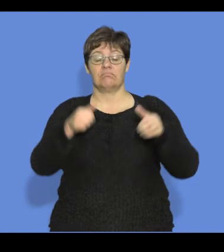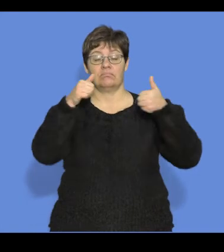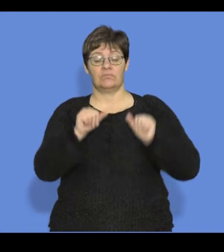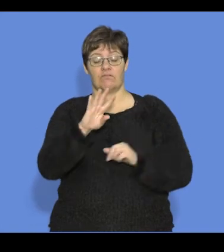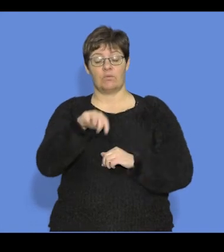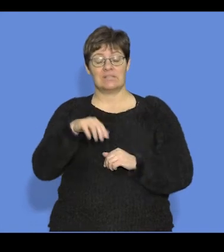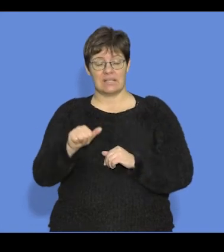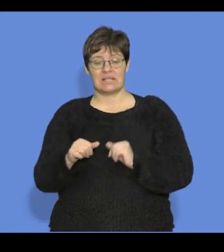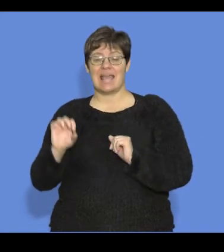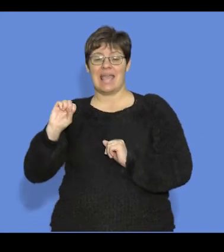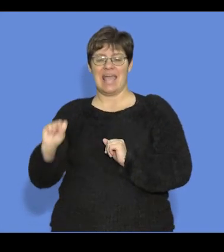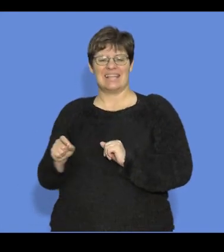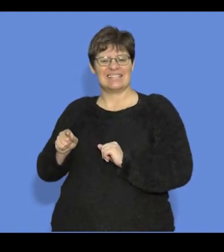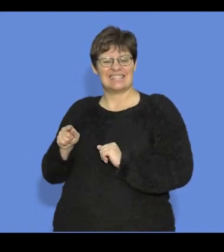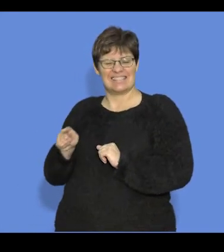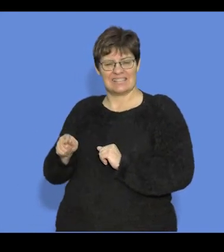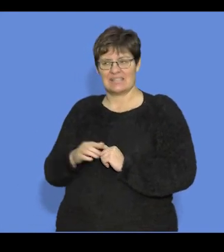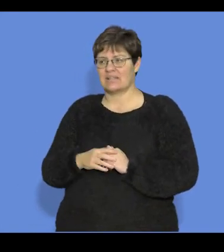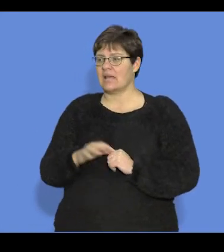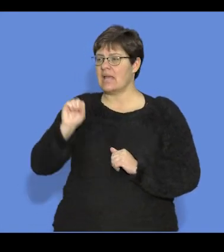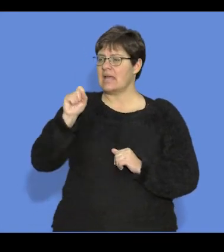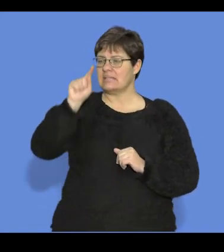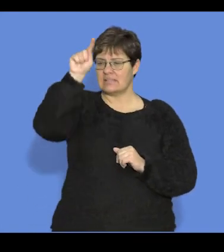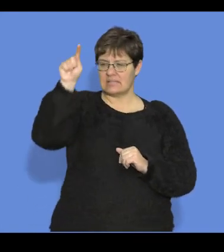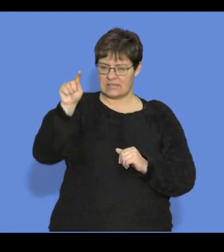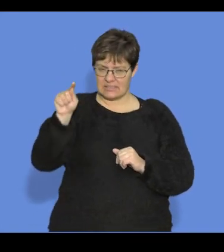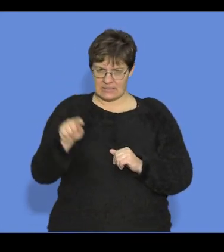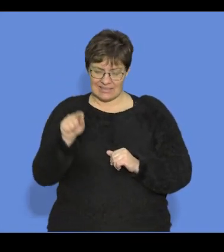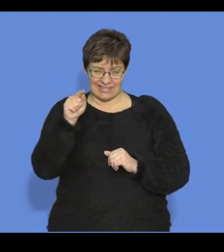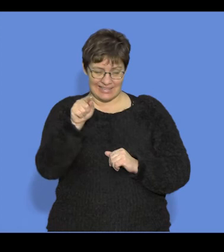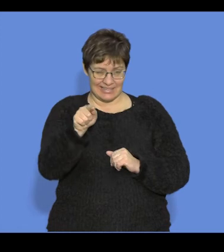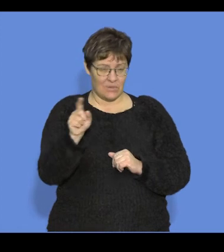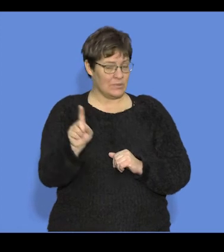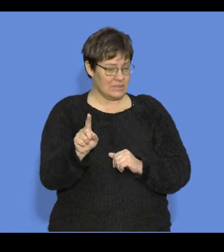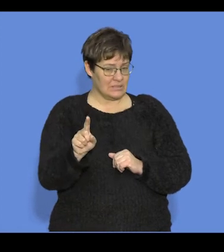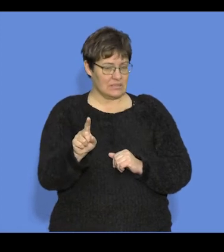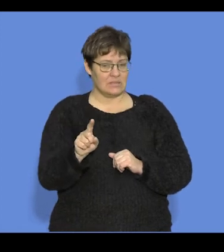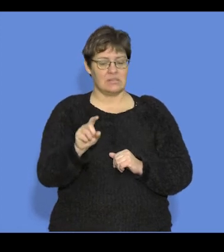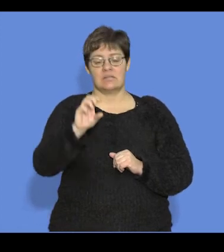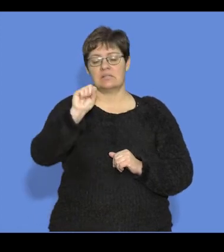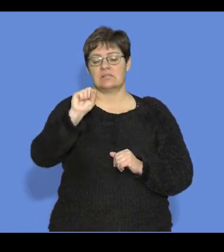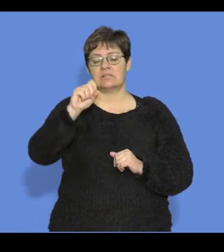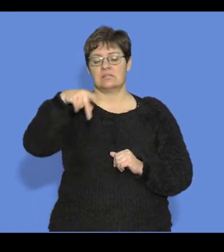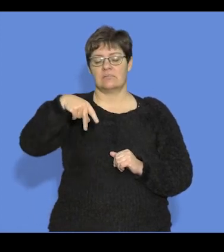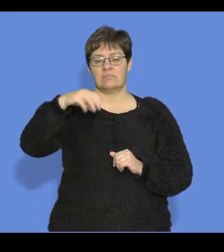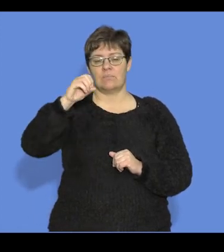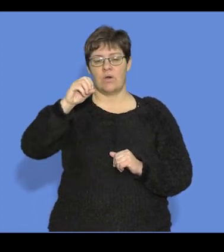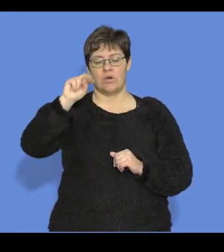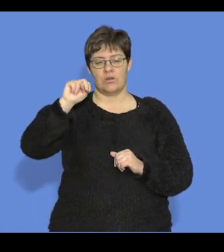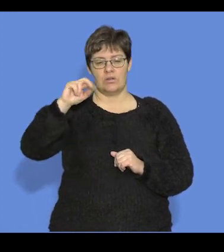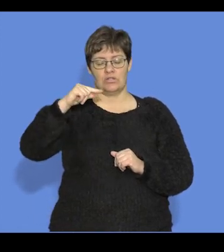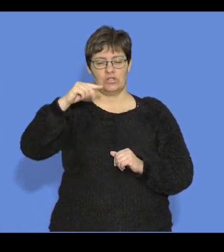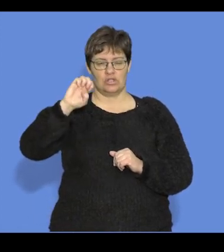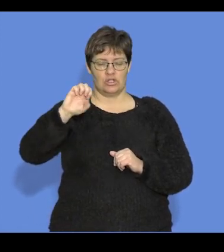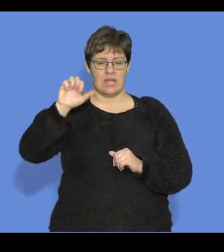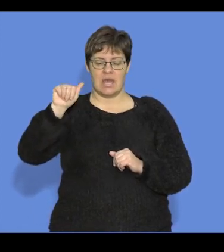label S, and label S is pointing to the spongy mesophyll, and you have